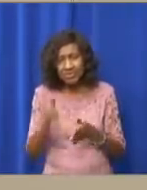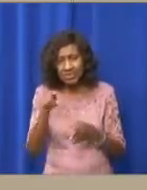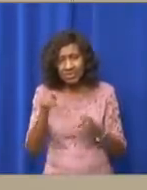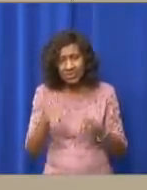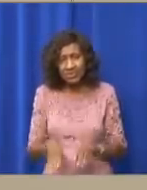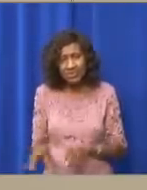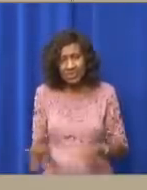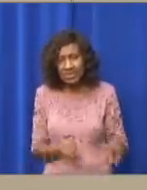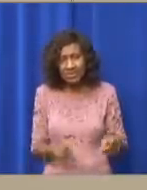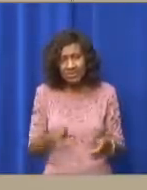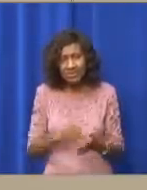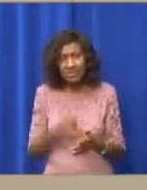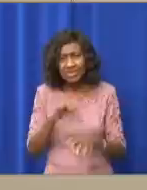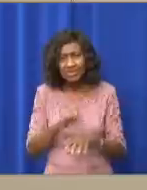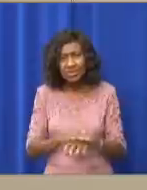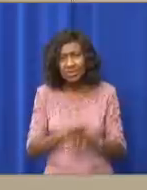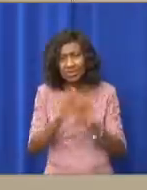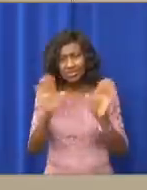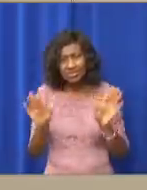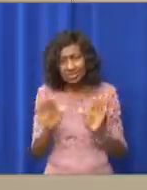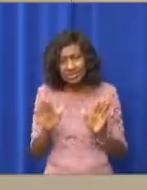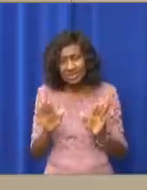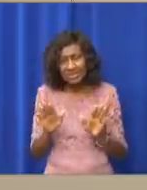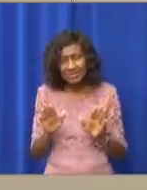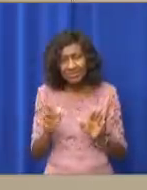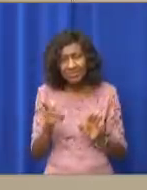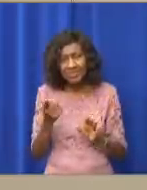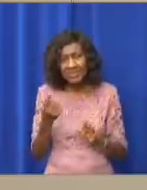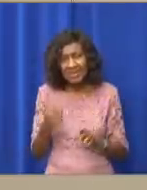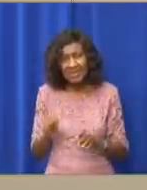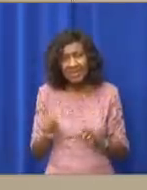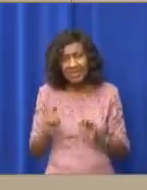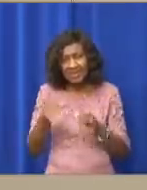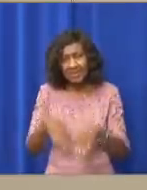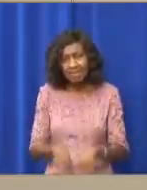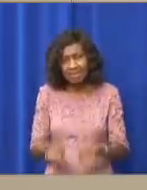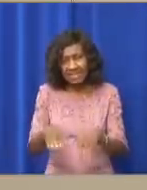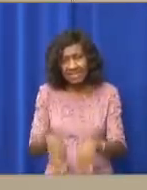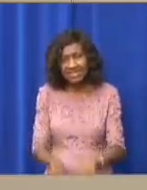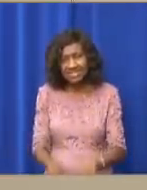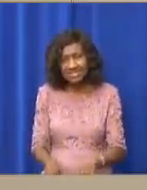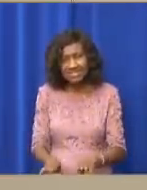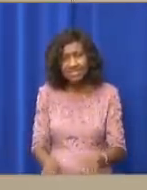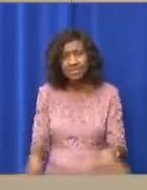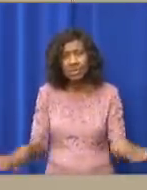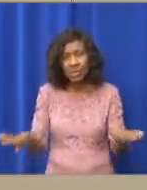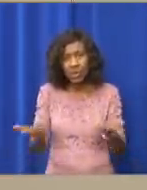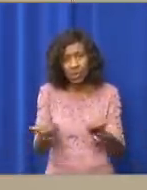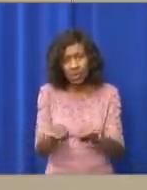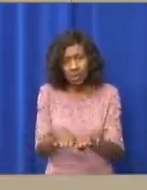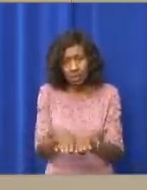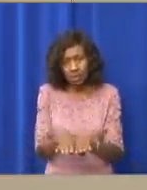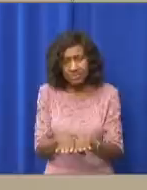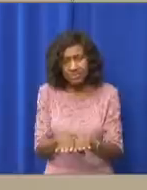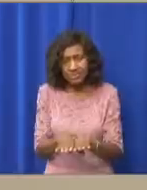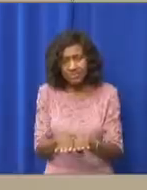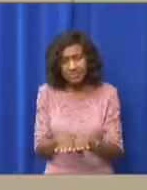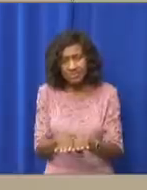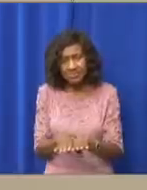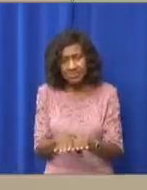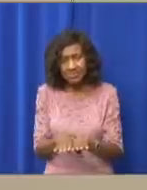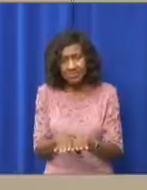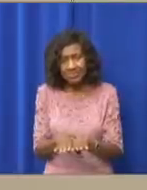Sunday. The beaches, of course, and the shoreline remain closed, so there can be